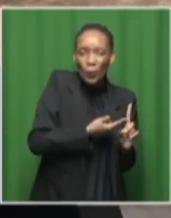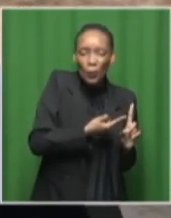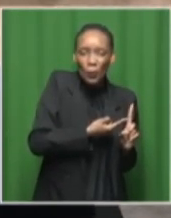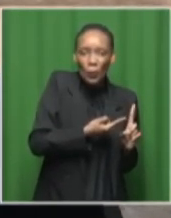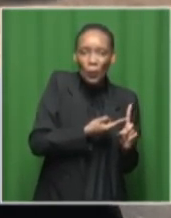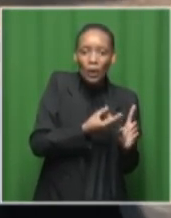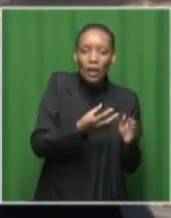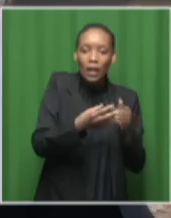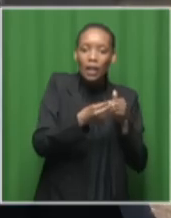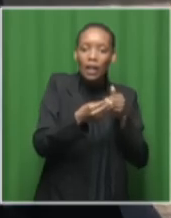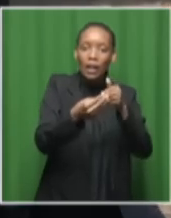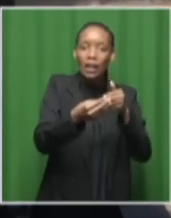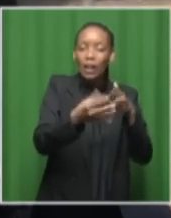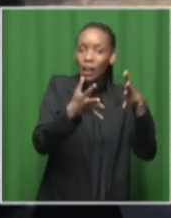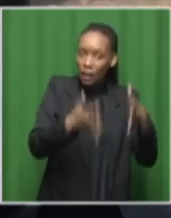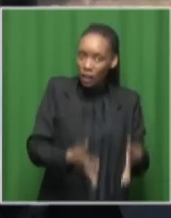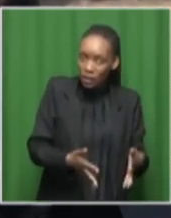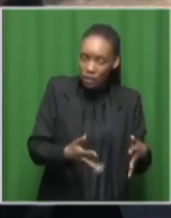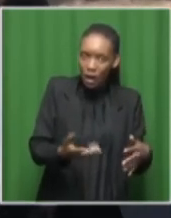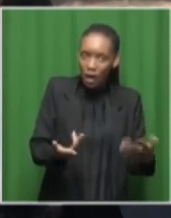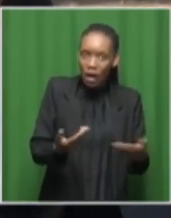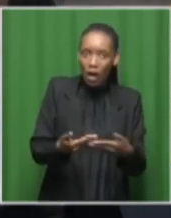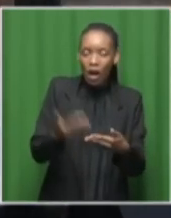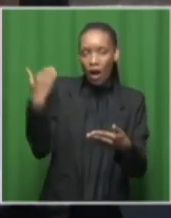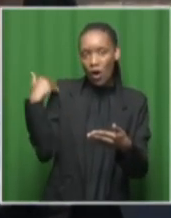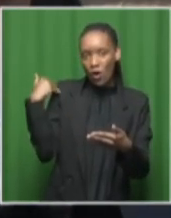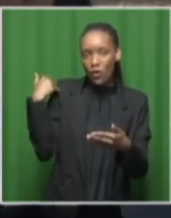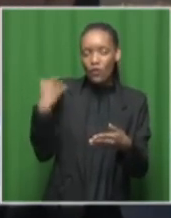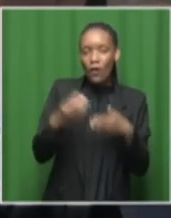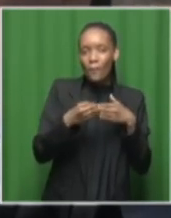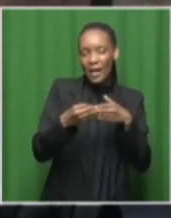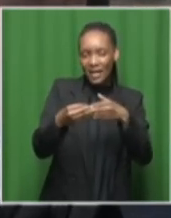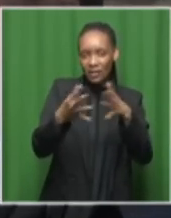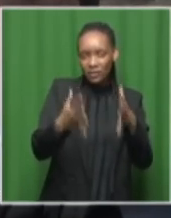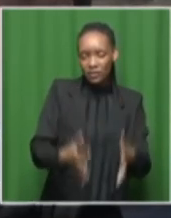of, or the now former leader of the IFP.